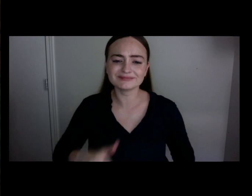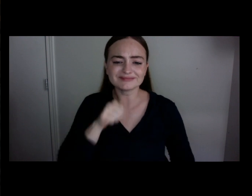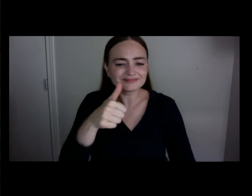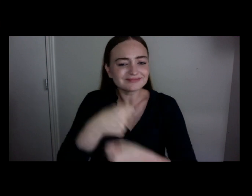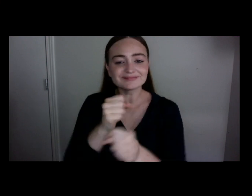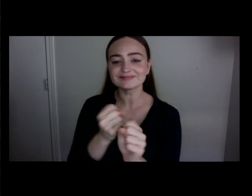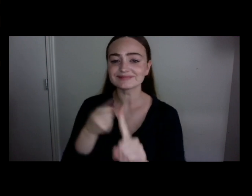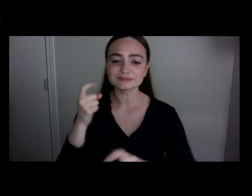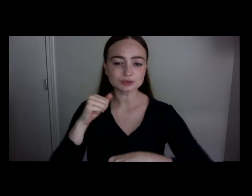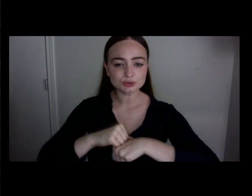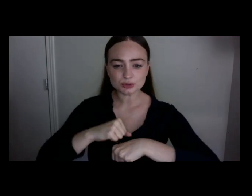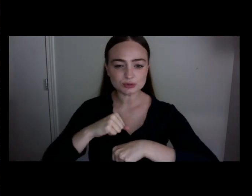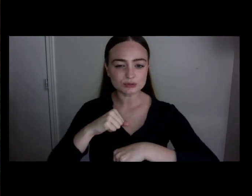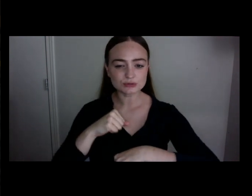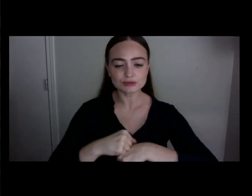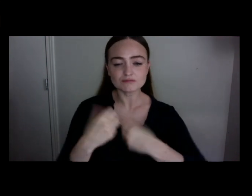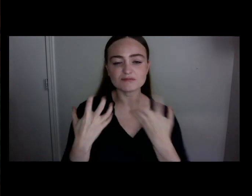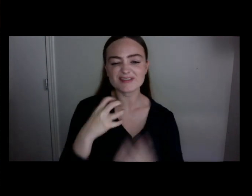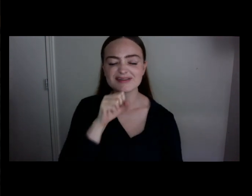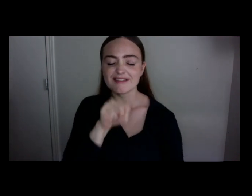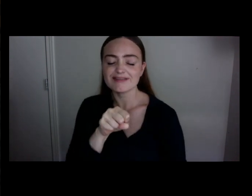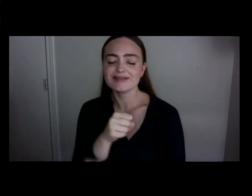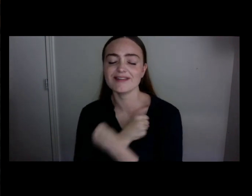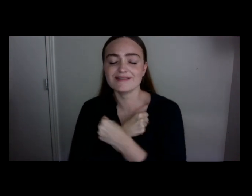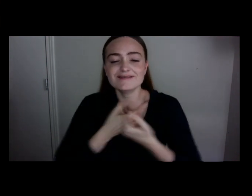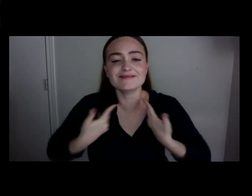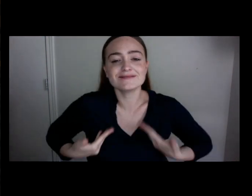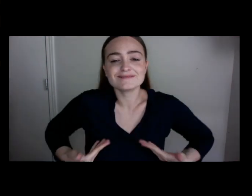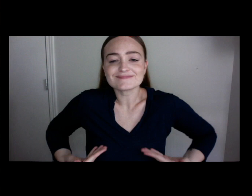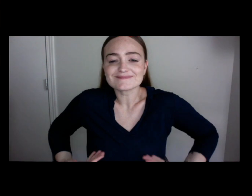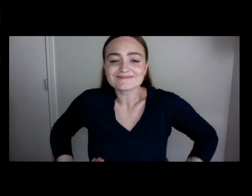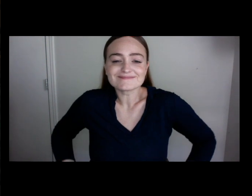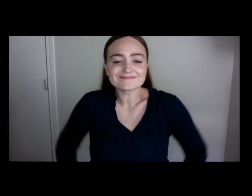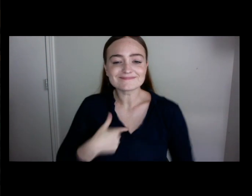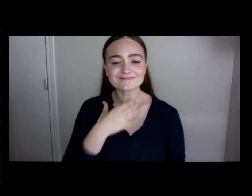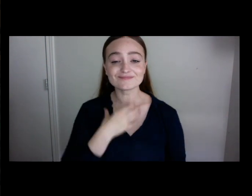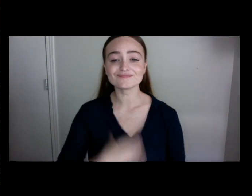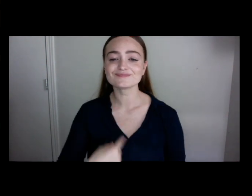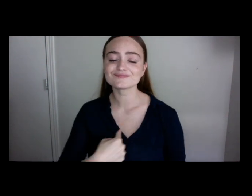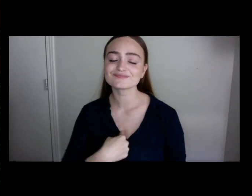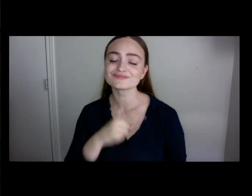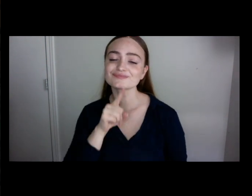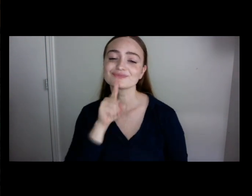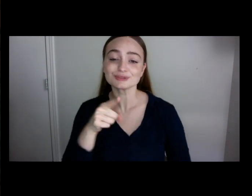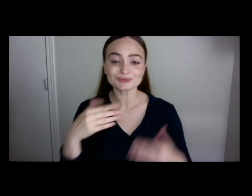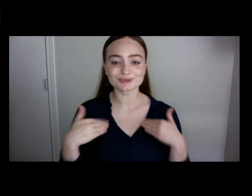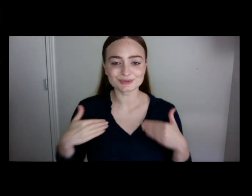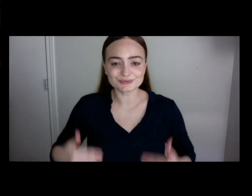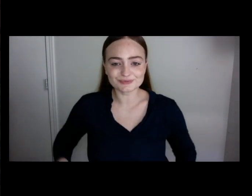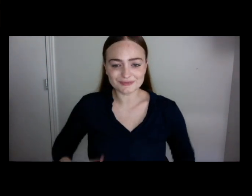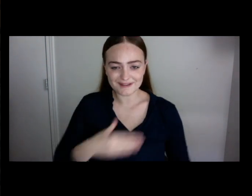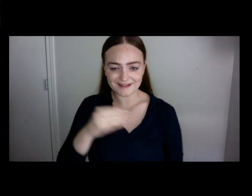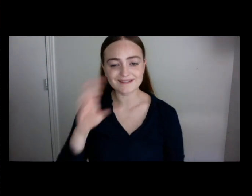I'm in. I wish I was flesh and bone and never alone, and feeling you touching my